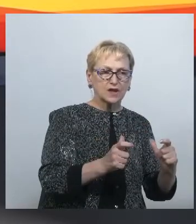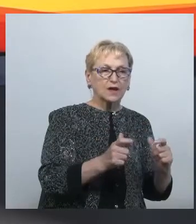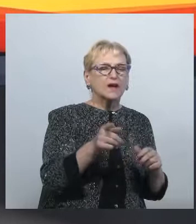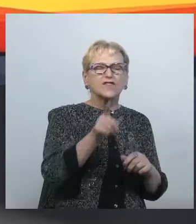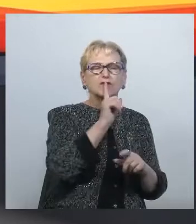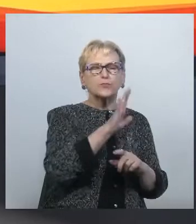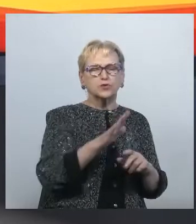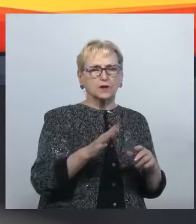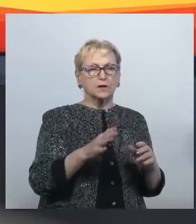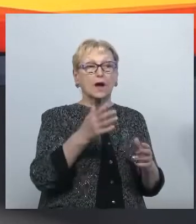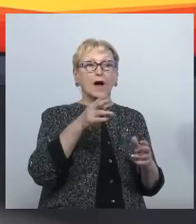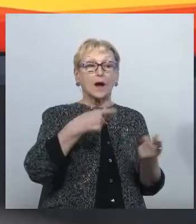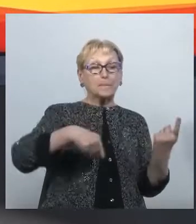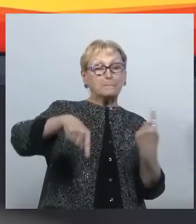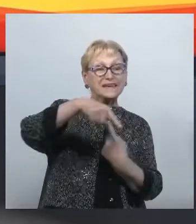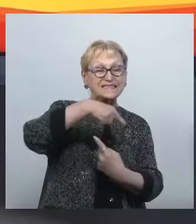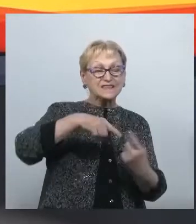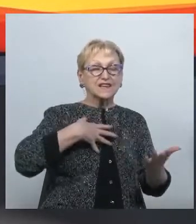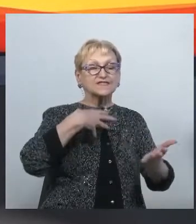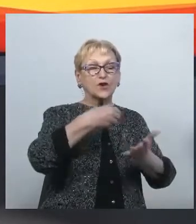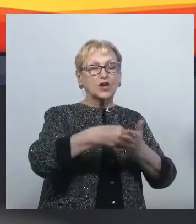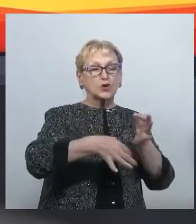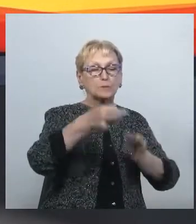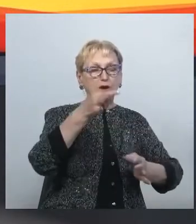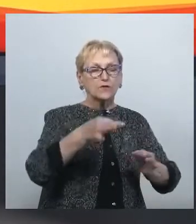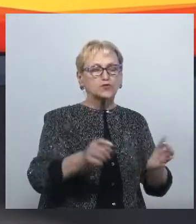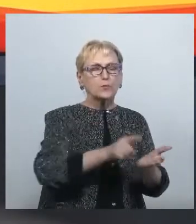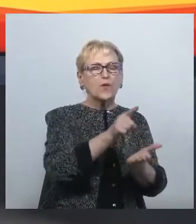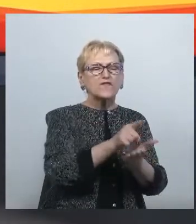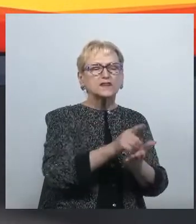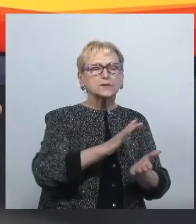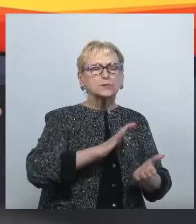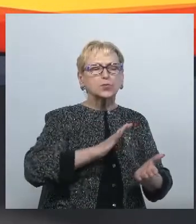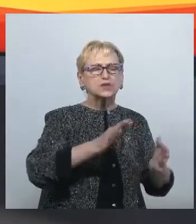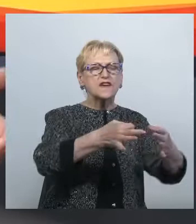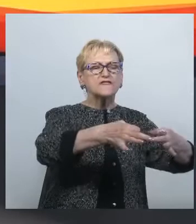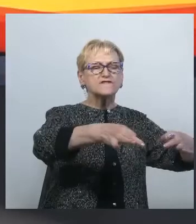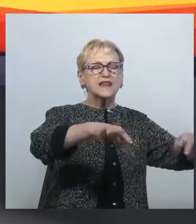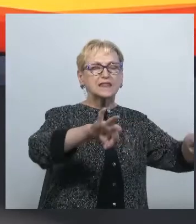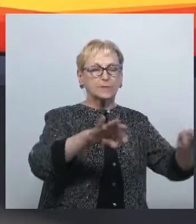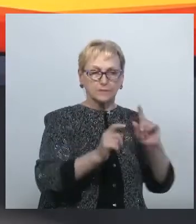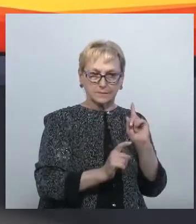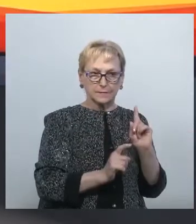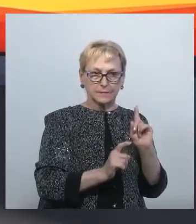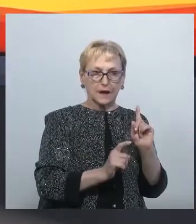are not vitally important, then the business is not going to set them because business, according to its nature, is to be free.